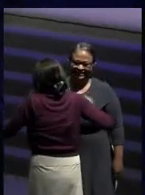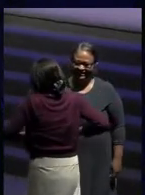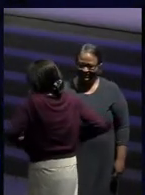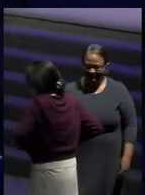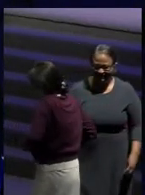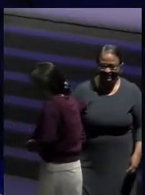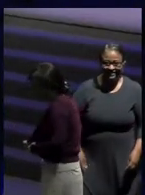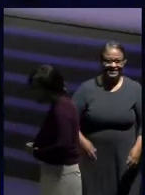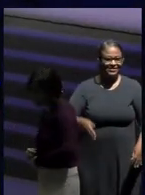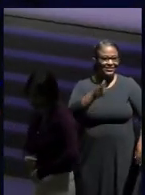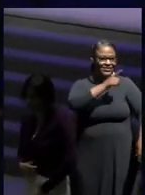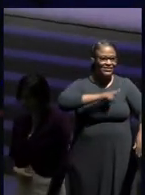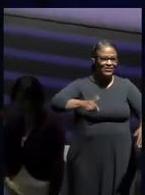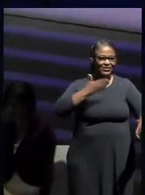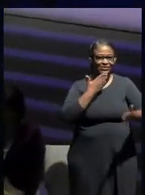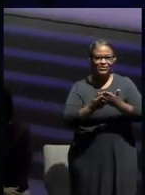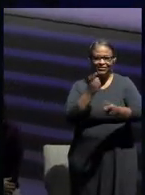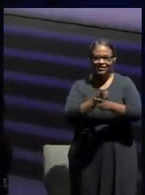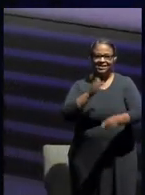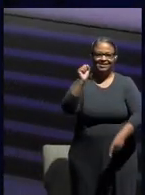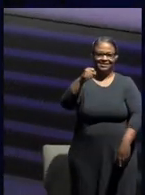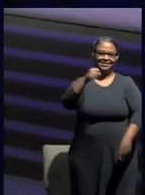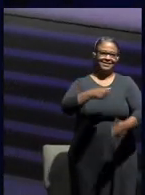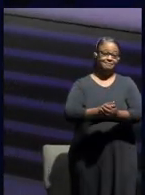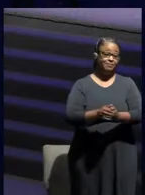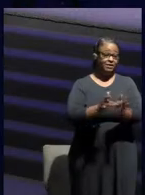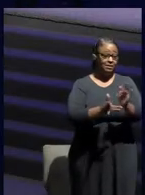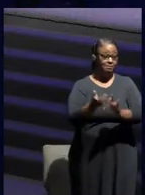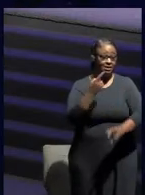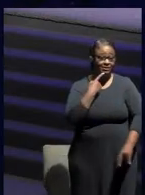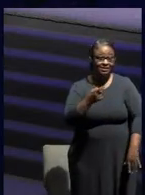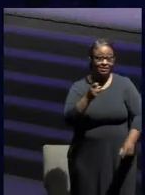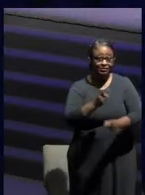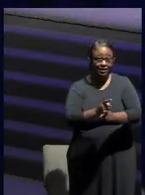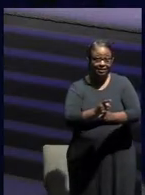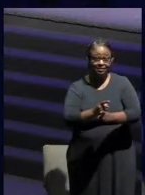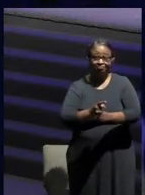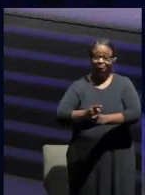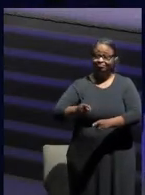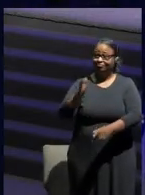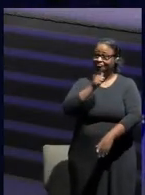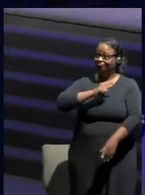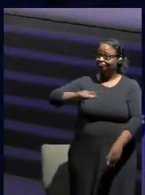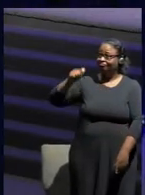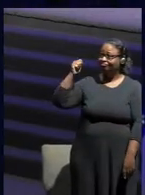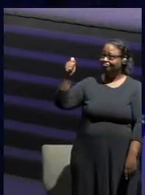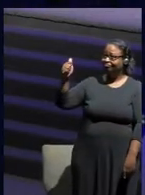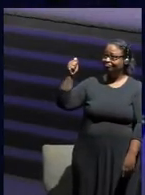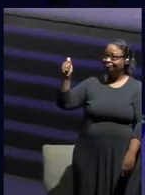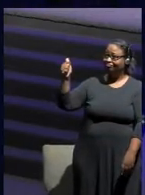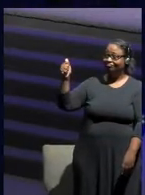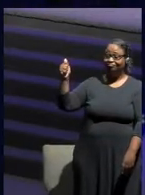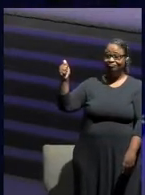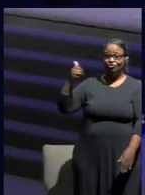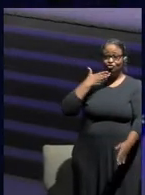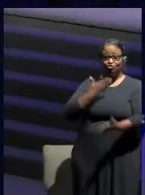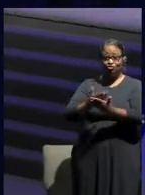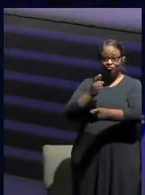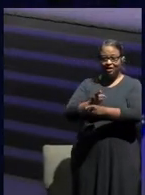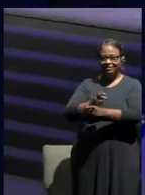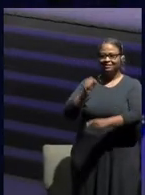The Lord is good. That's what the Bible says. The Bible says the Lord is